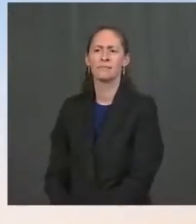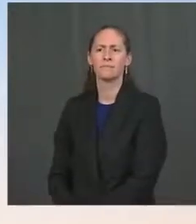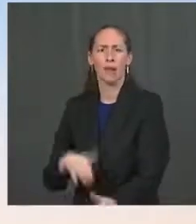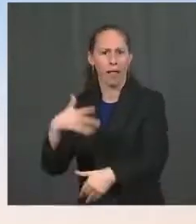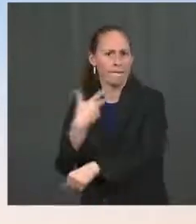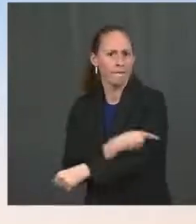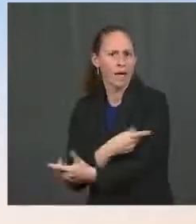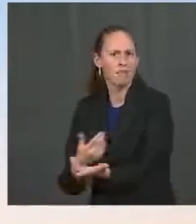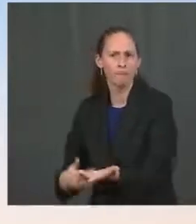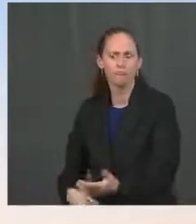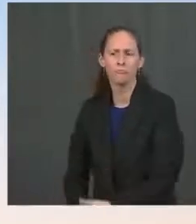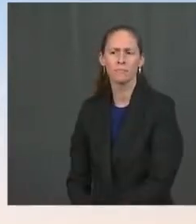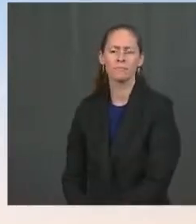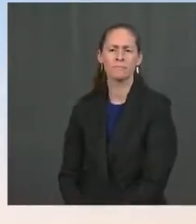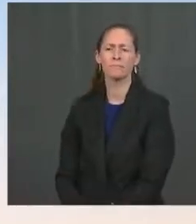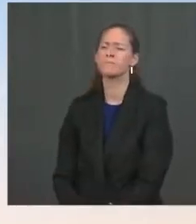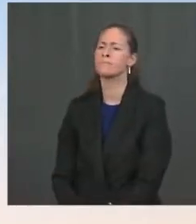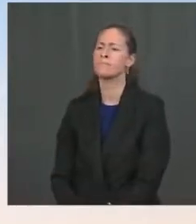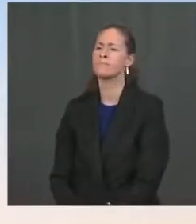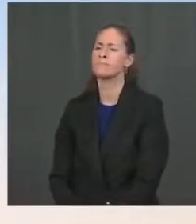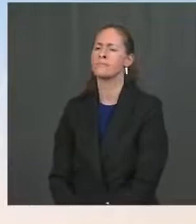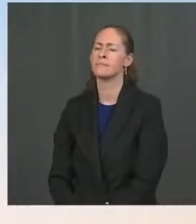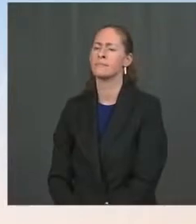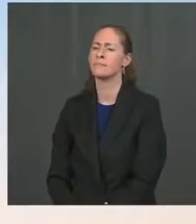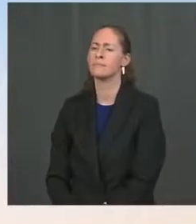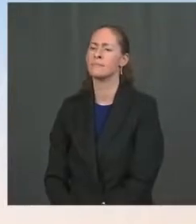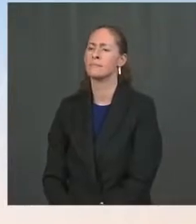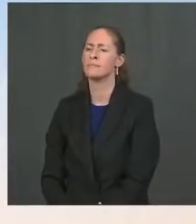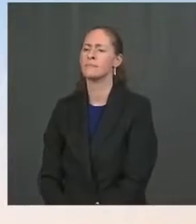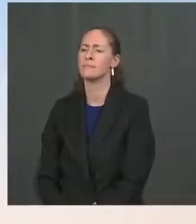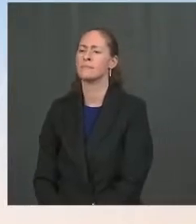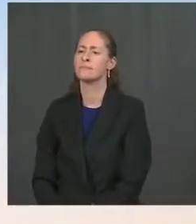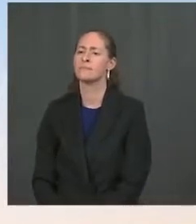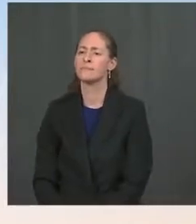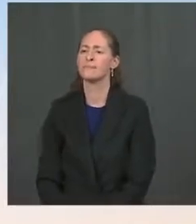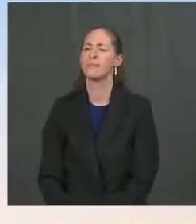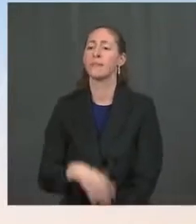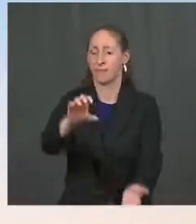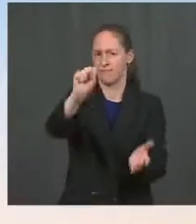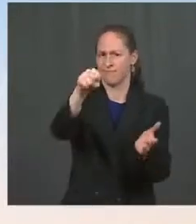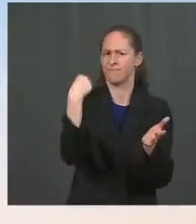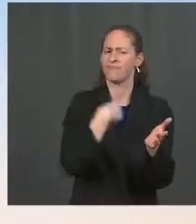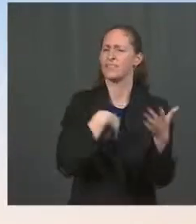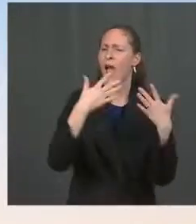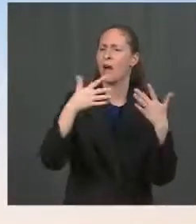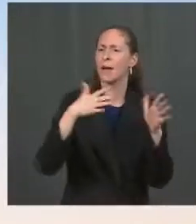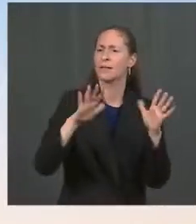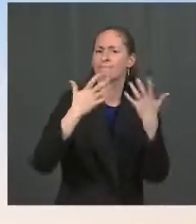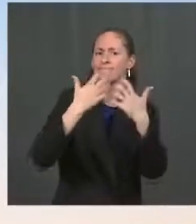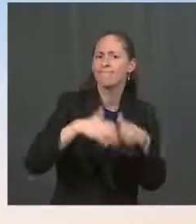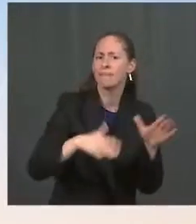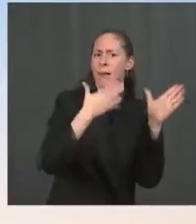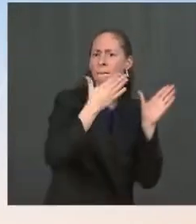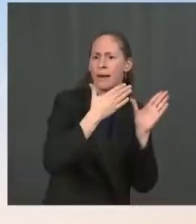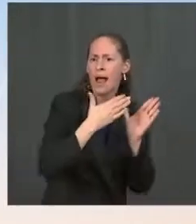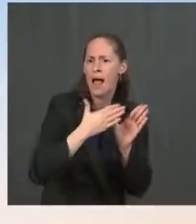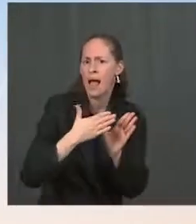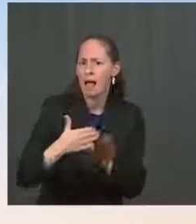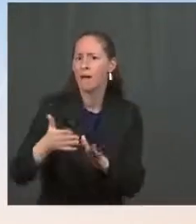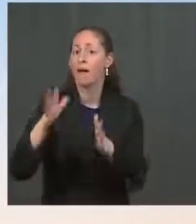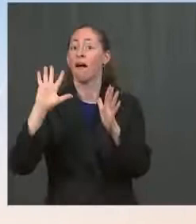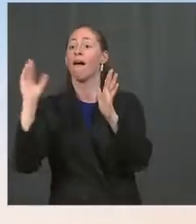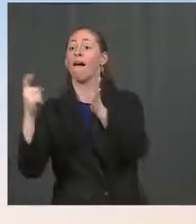is still underway. So we're still implementing that, and we'll have a better sense once we begin to implement the